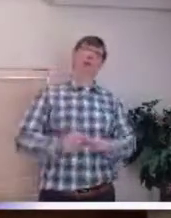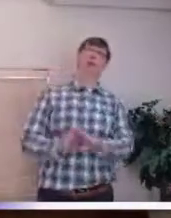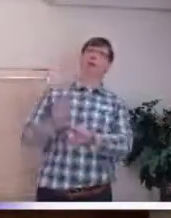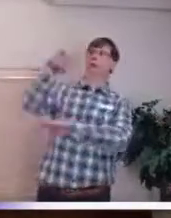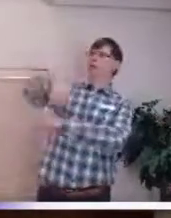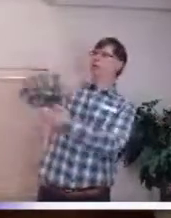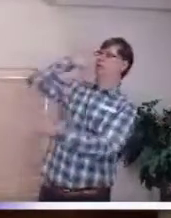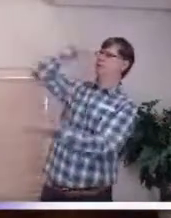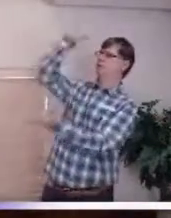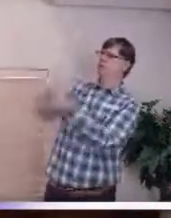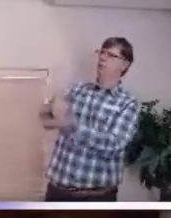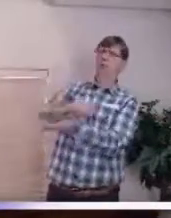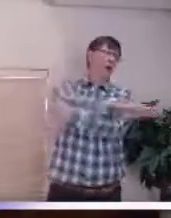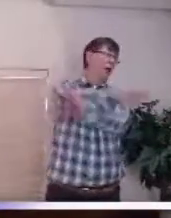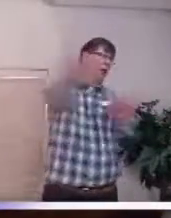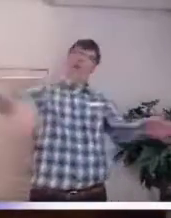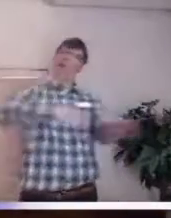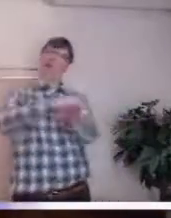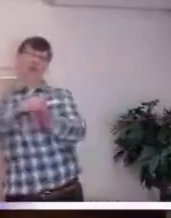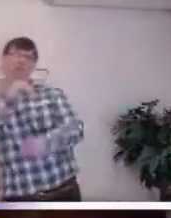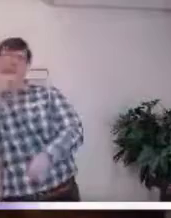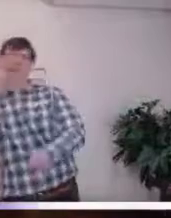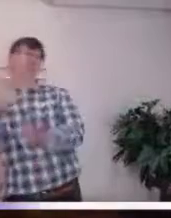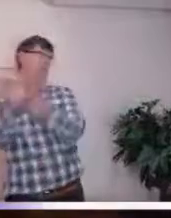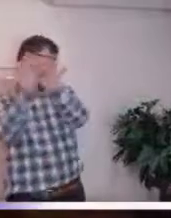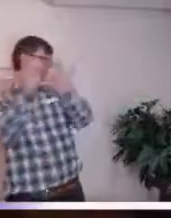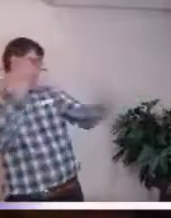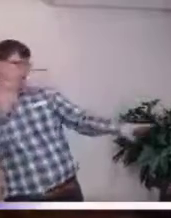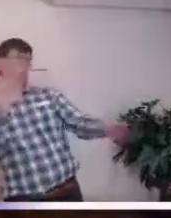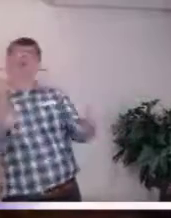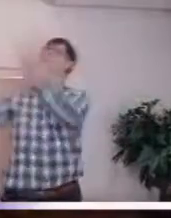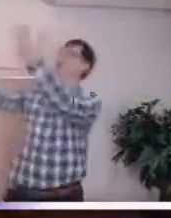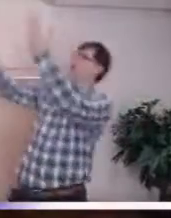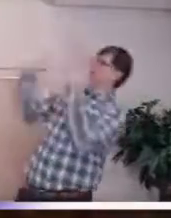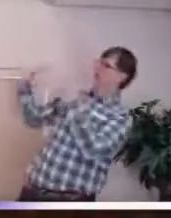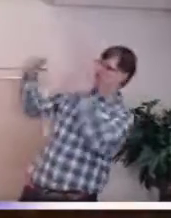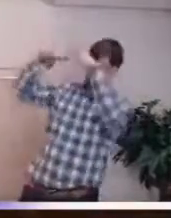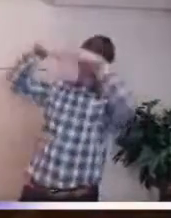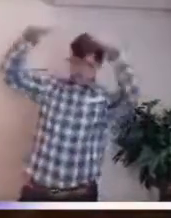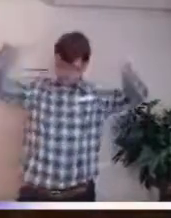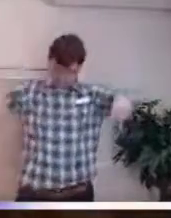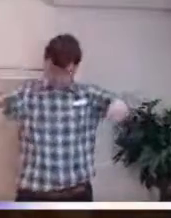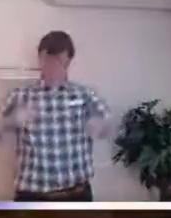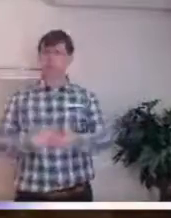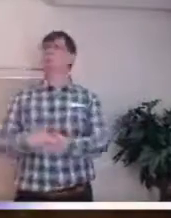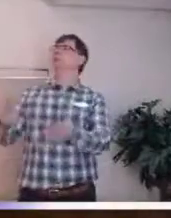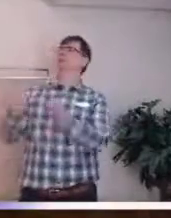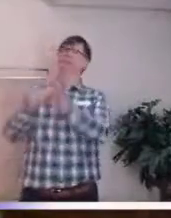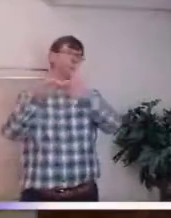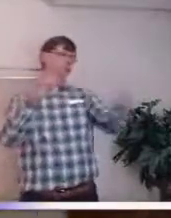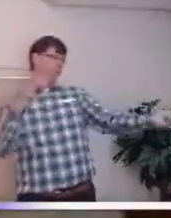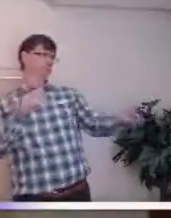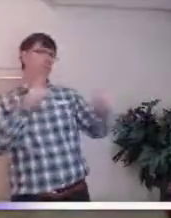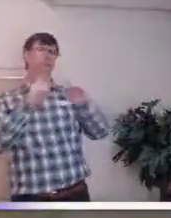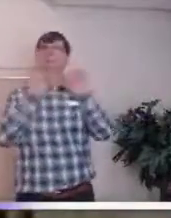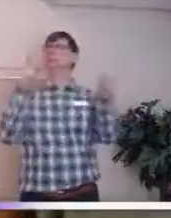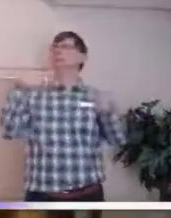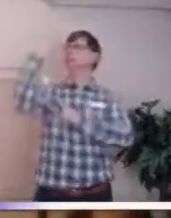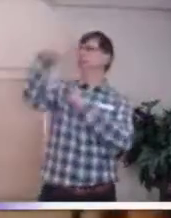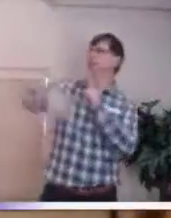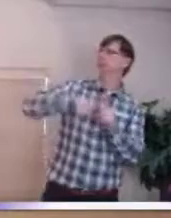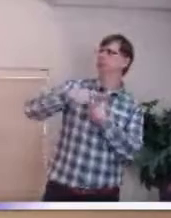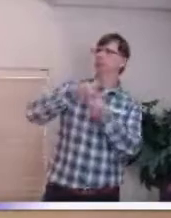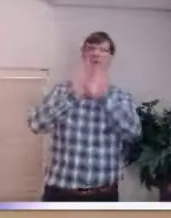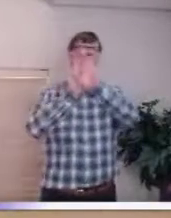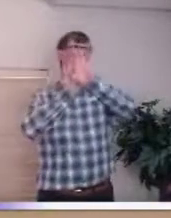overrule everything. And this is where separation comes into play. So I'm going to talk a little bit about separation and how we can